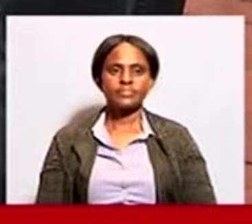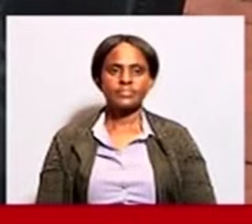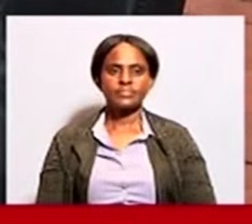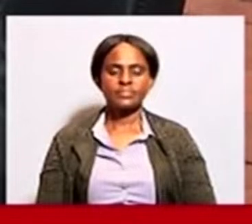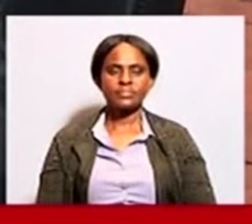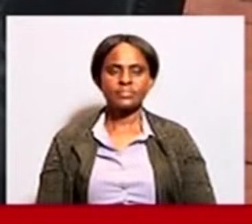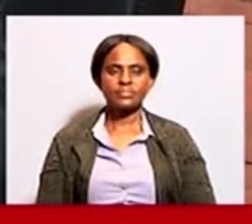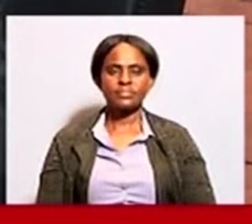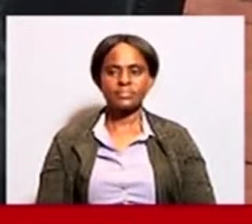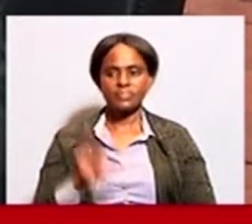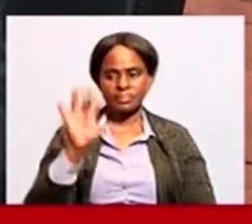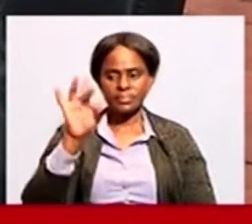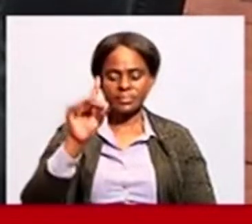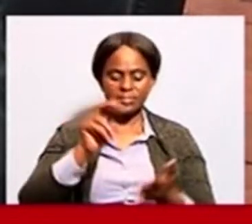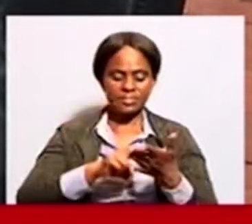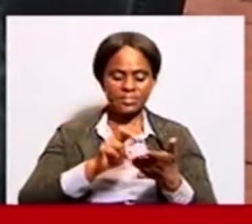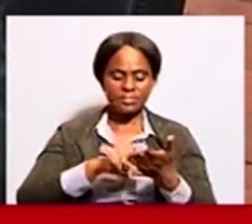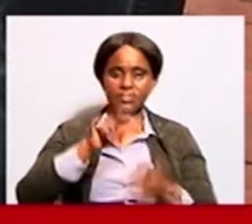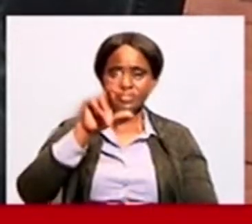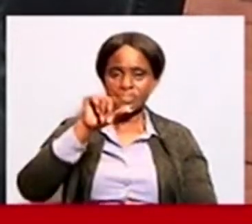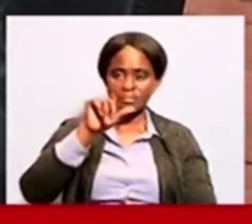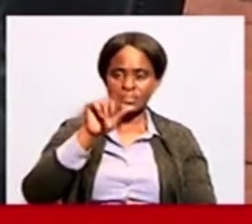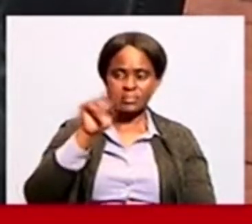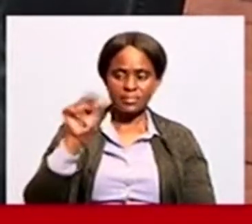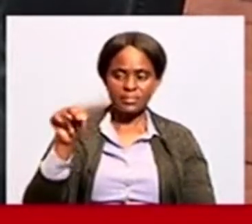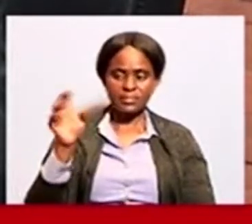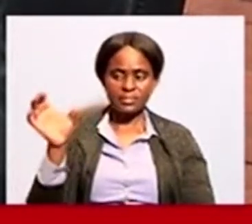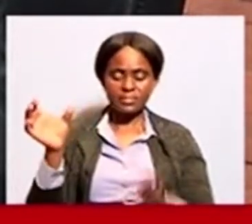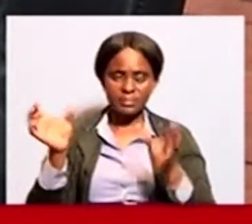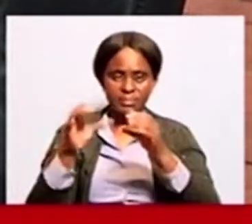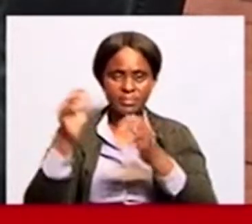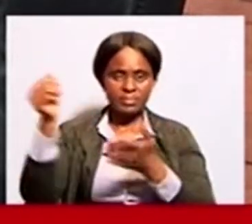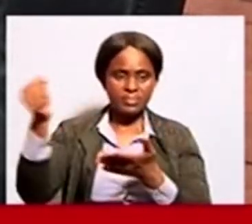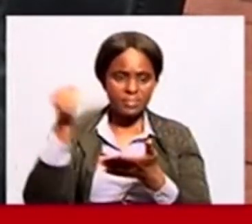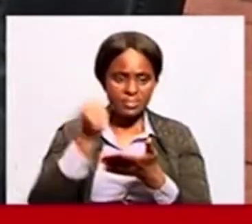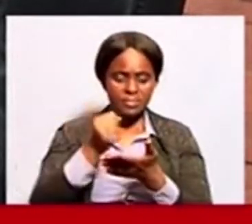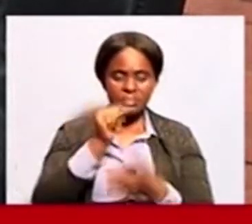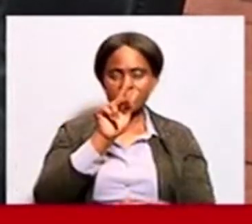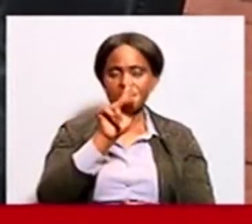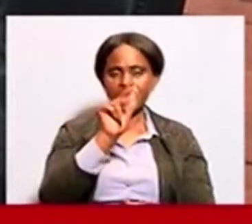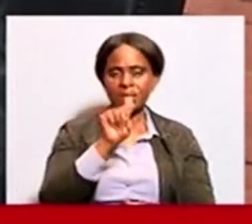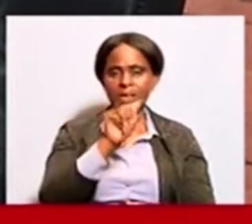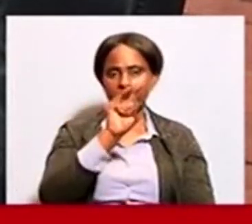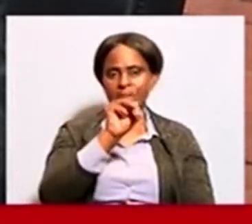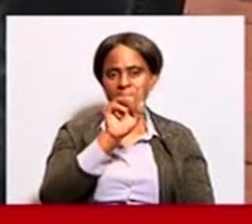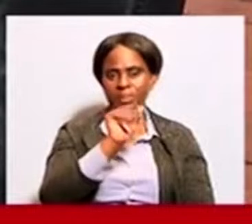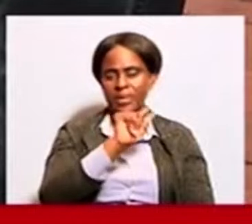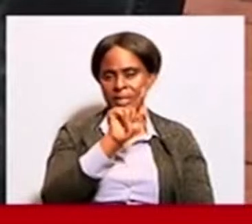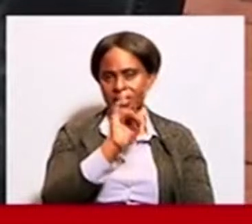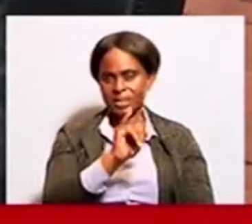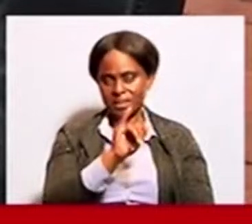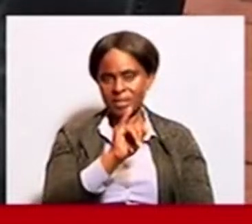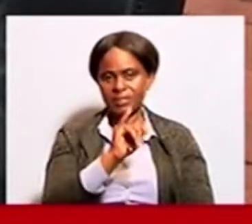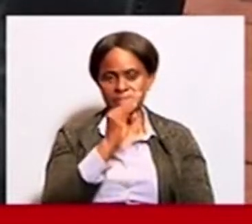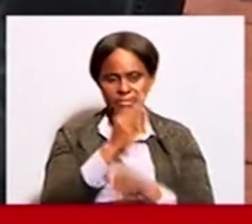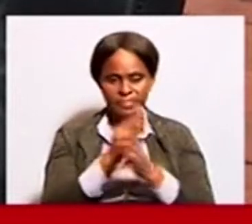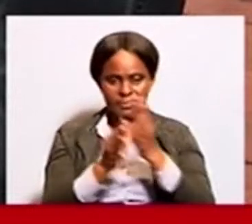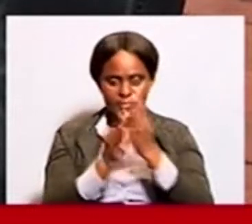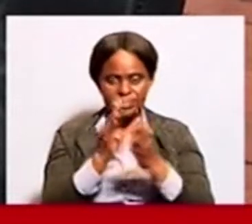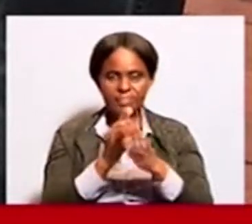On 8th November 2022, the council engaged Kamaz Investments Limited for the construction